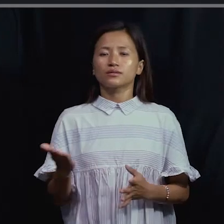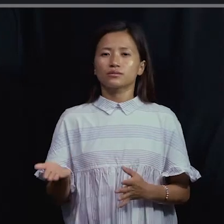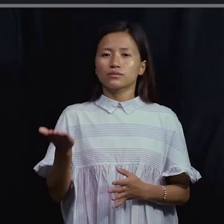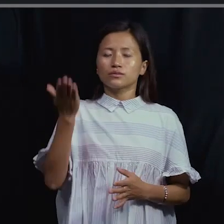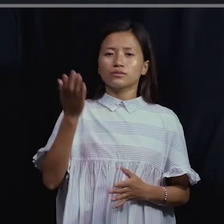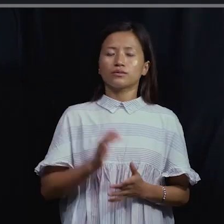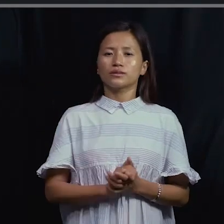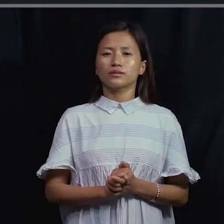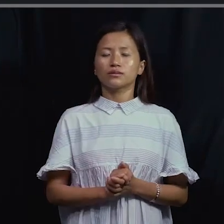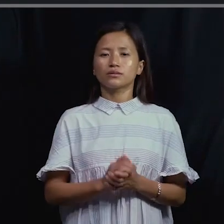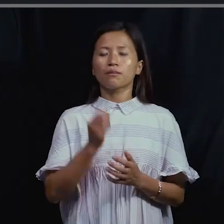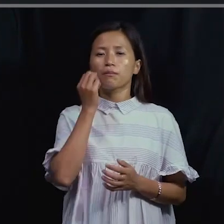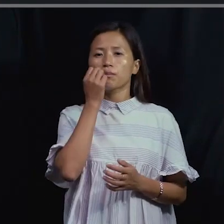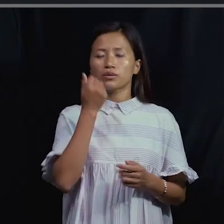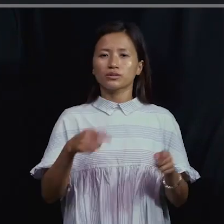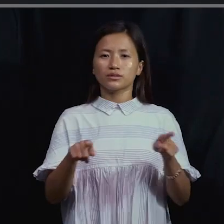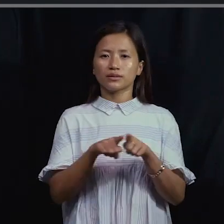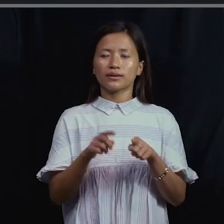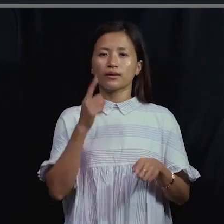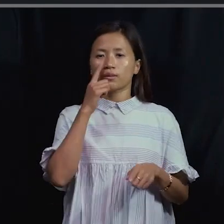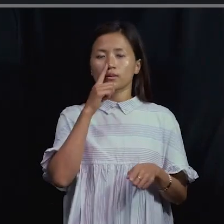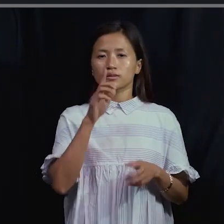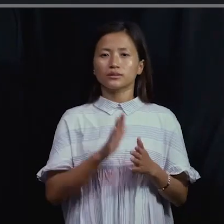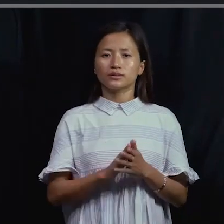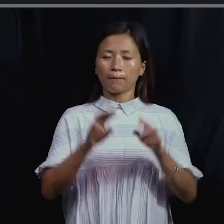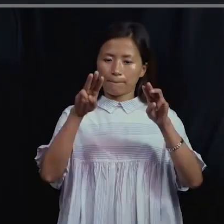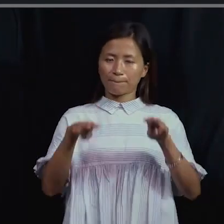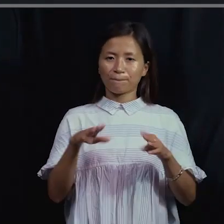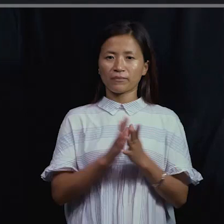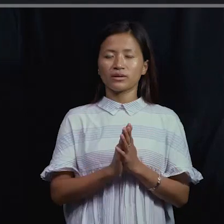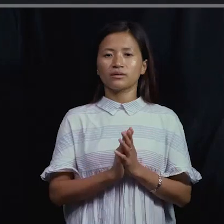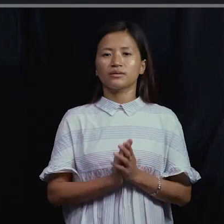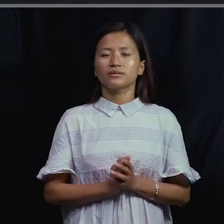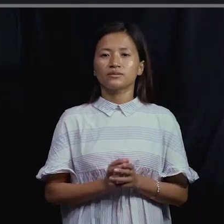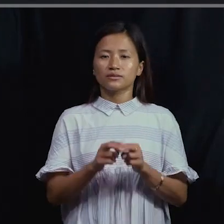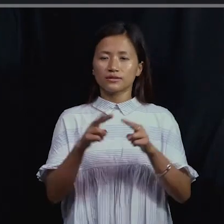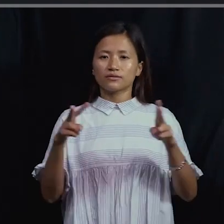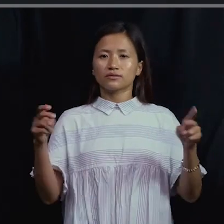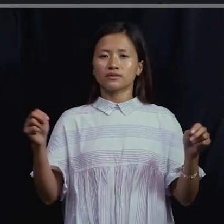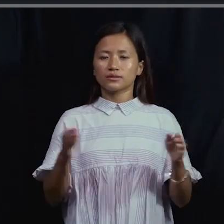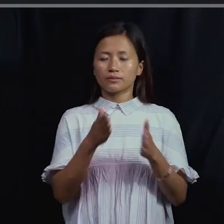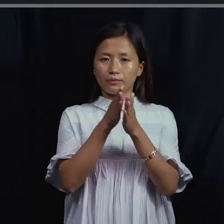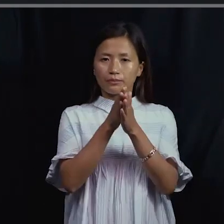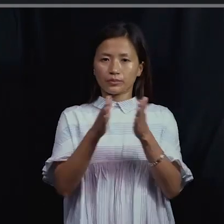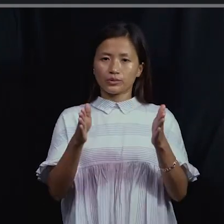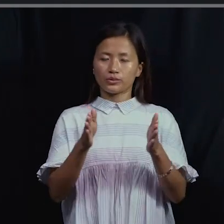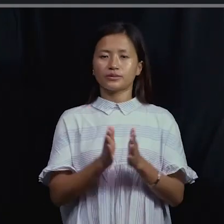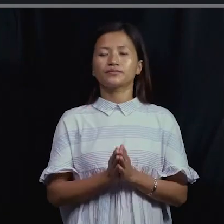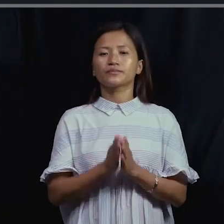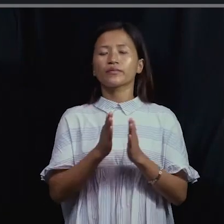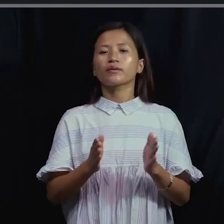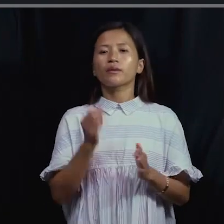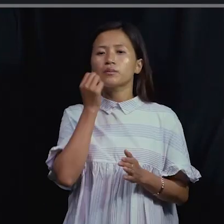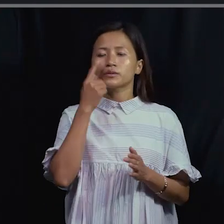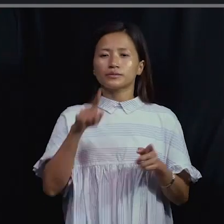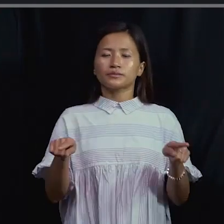wise boys and girls might vary a little. There might be a little difference between boys and girls, okay? So